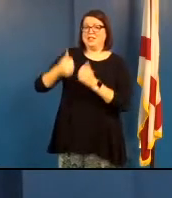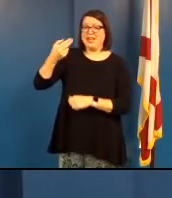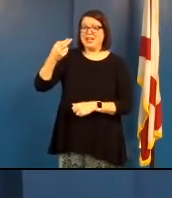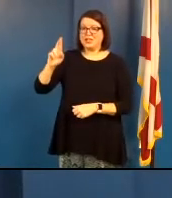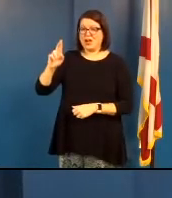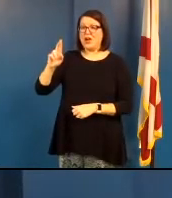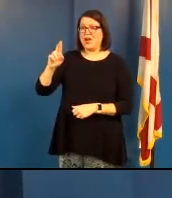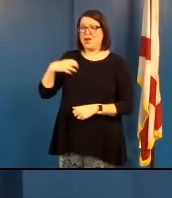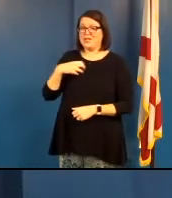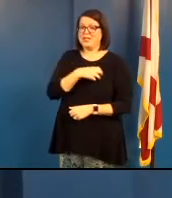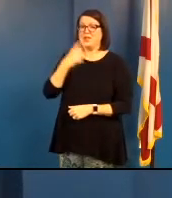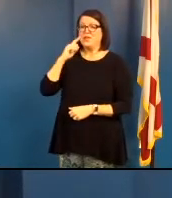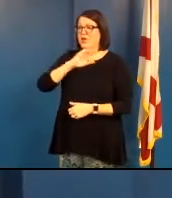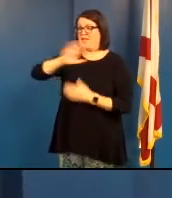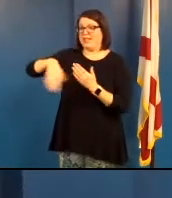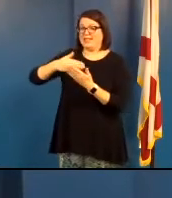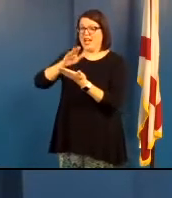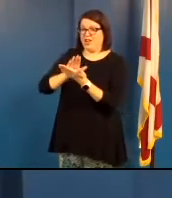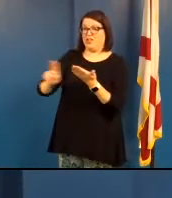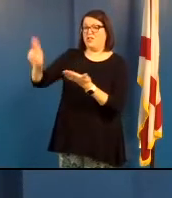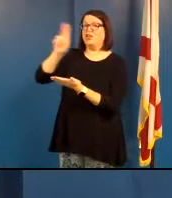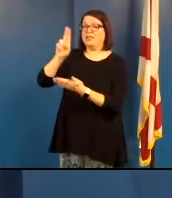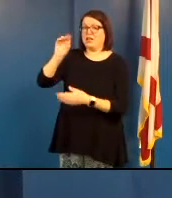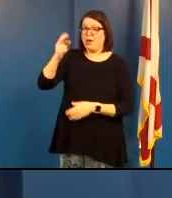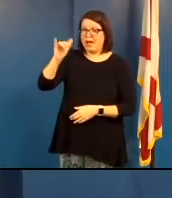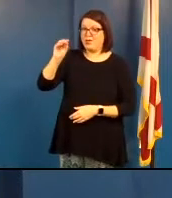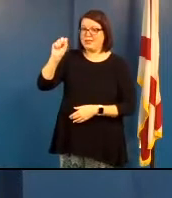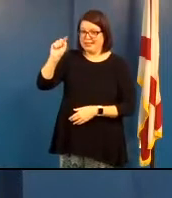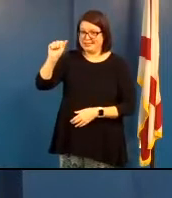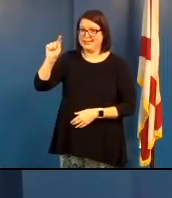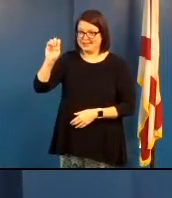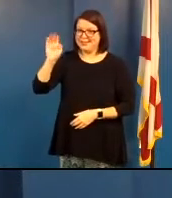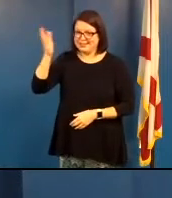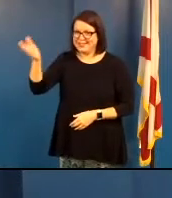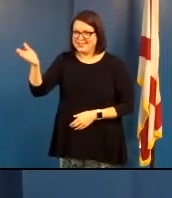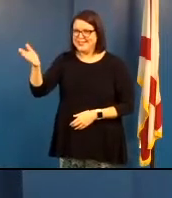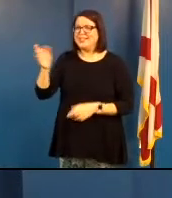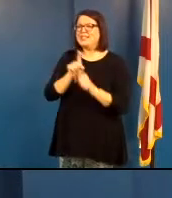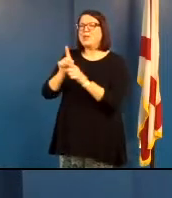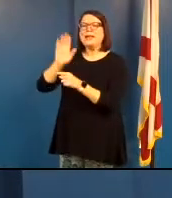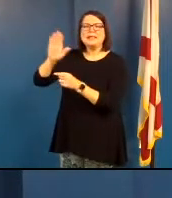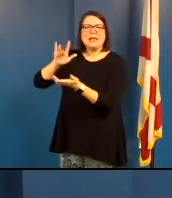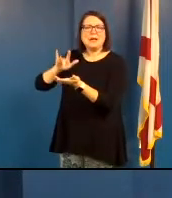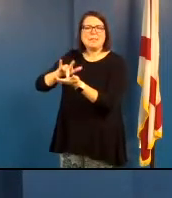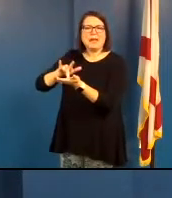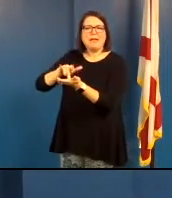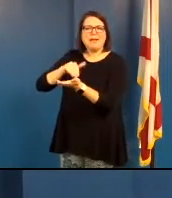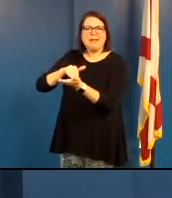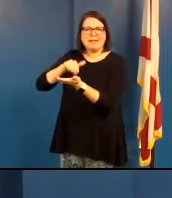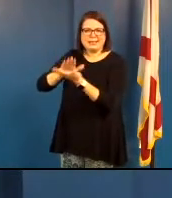the entire university and medical center. He has been around with PeopleSoft, employee